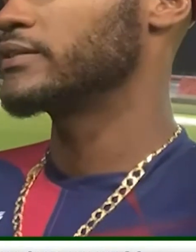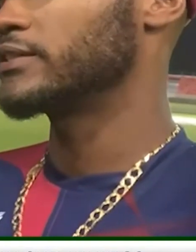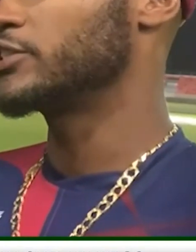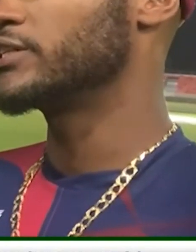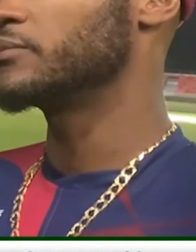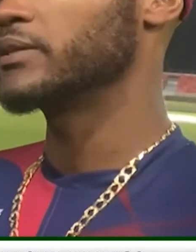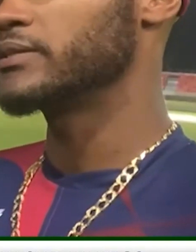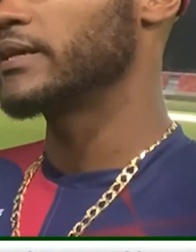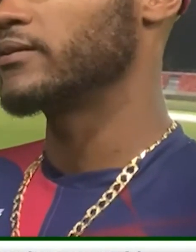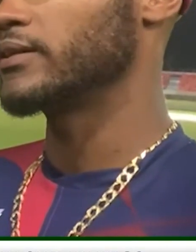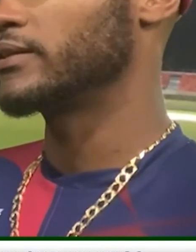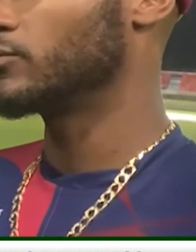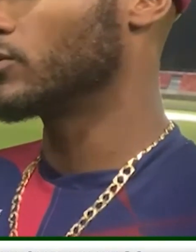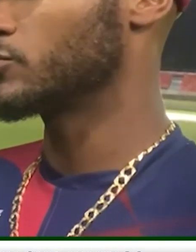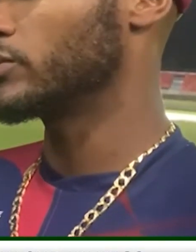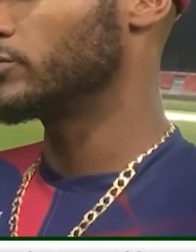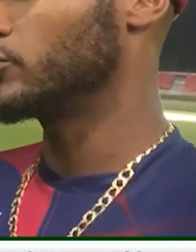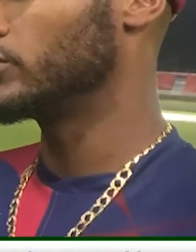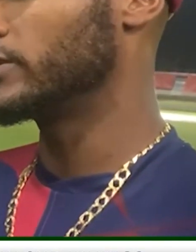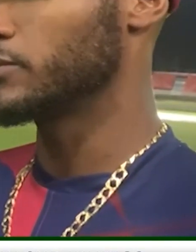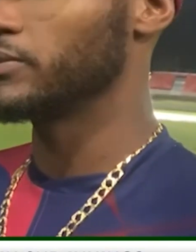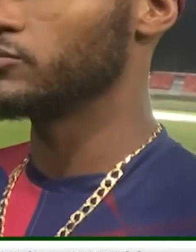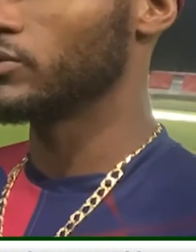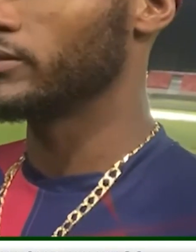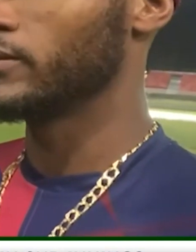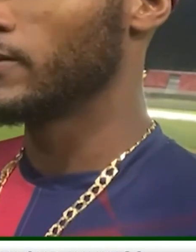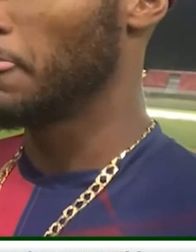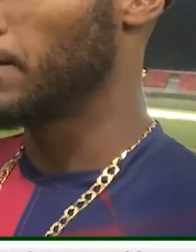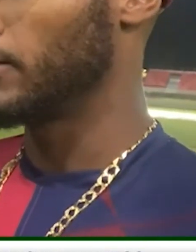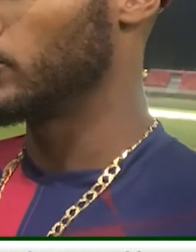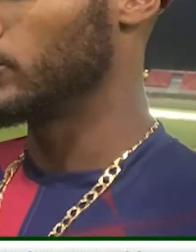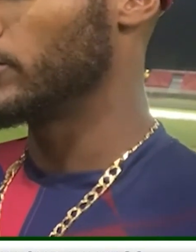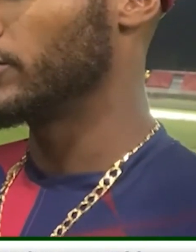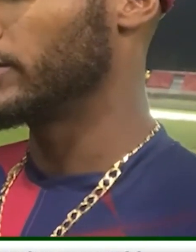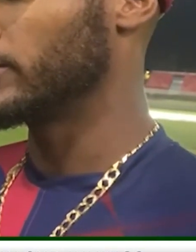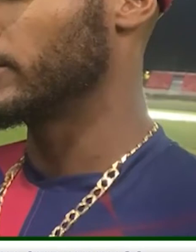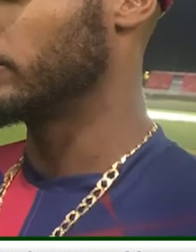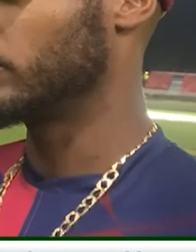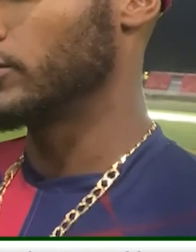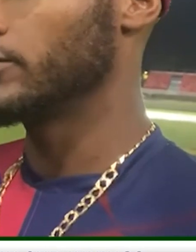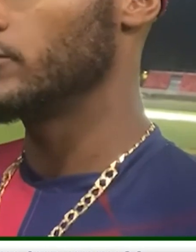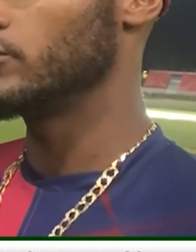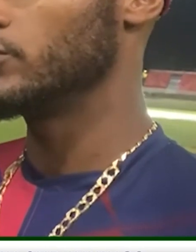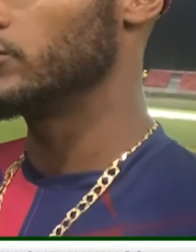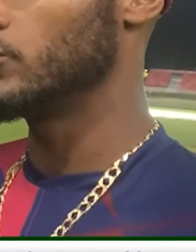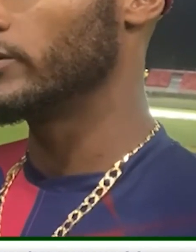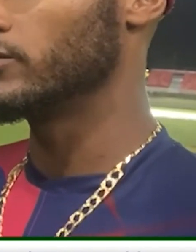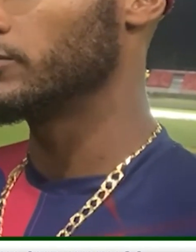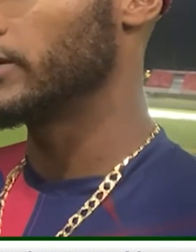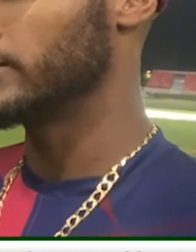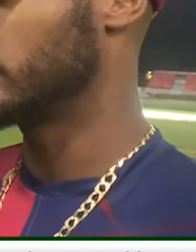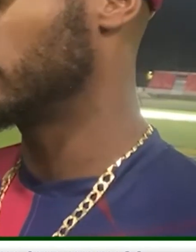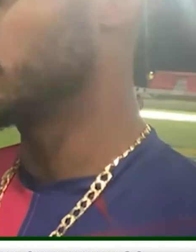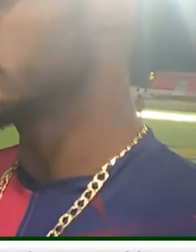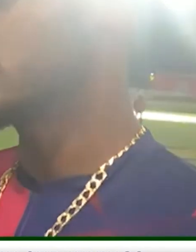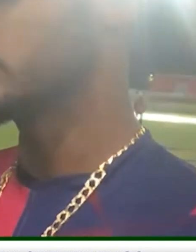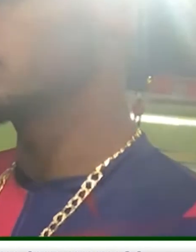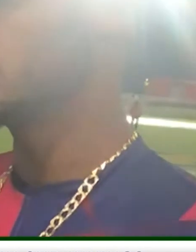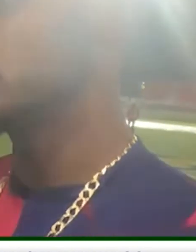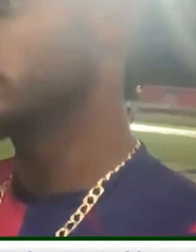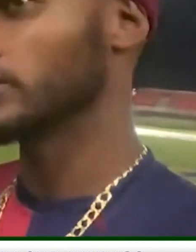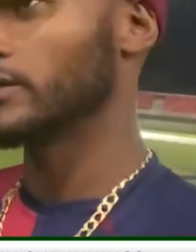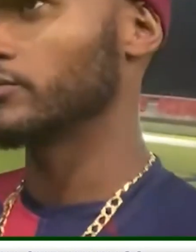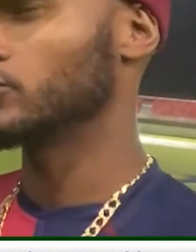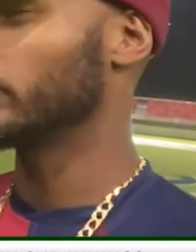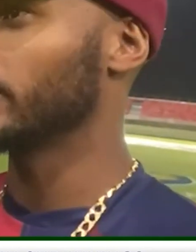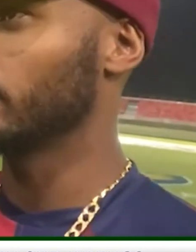say it's a change in mindset. I think once we do the disciplines right, I think we'll do well. But as I said, the first over is